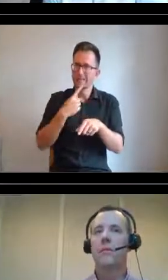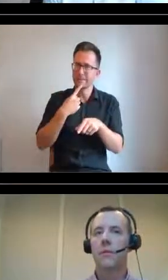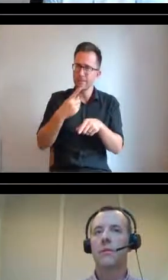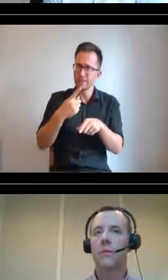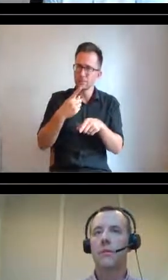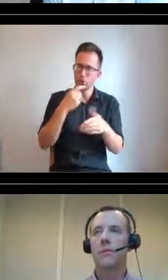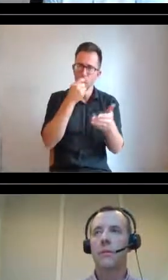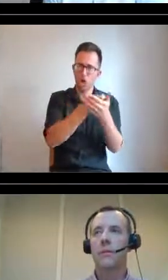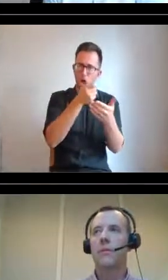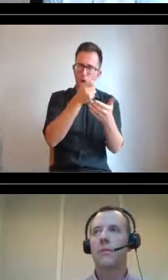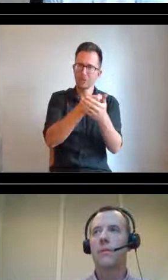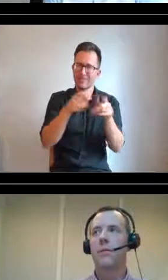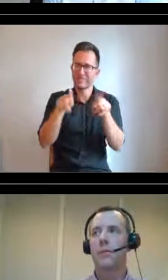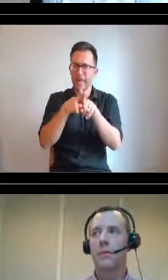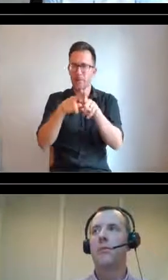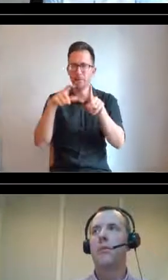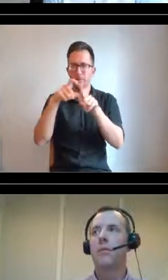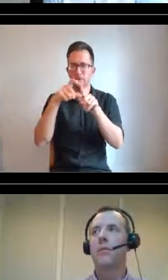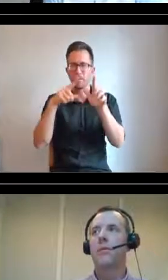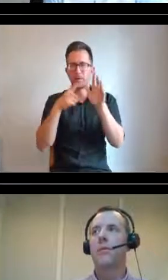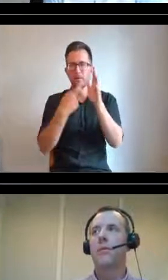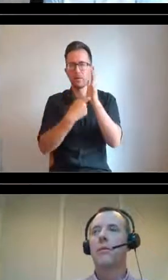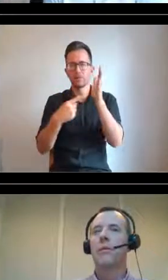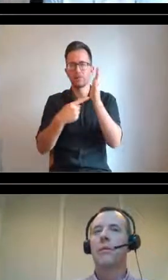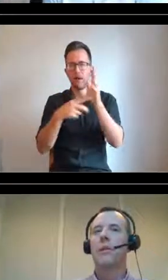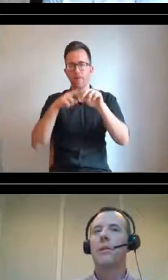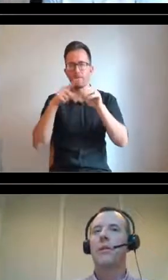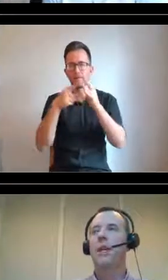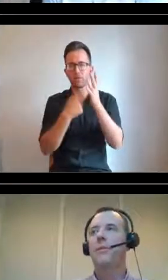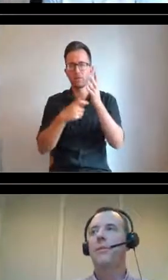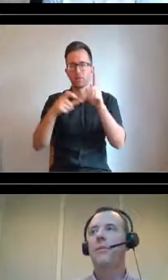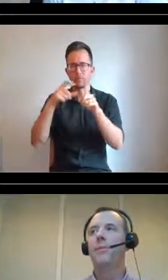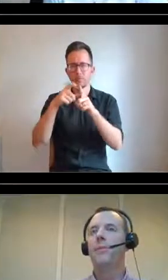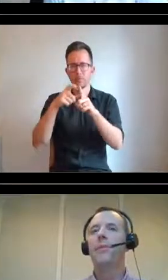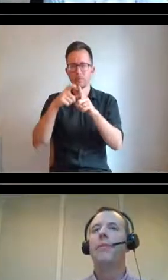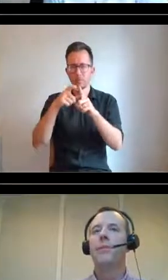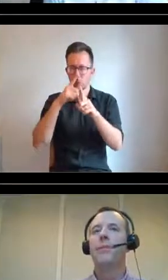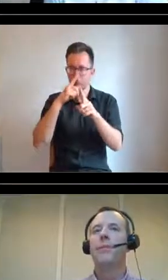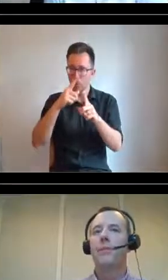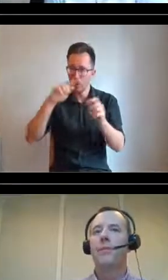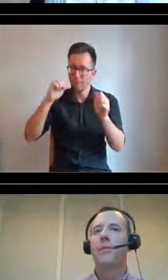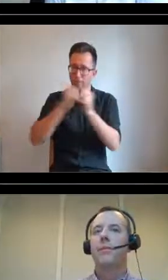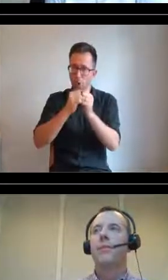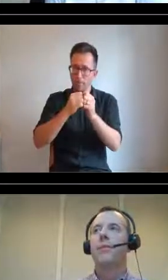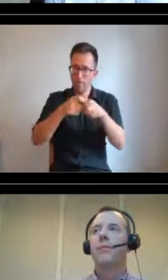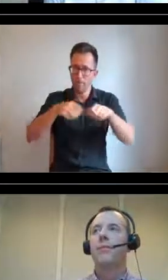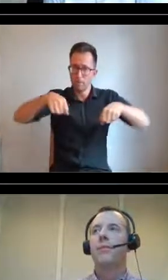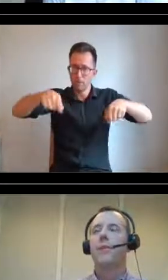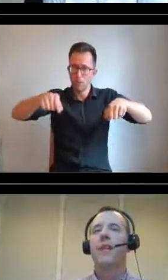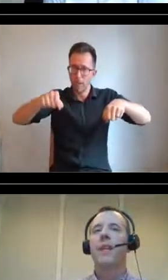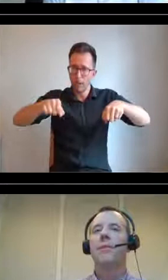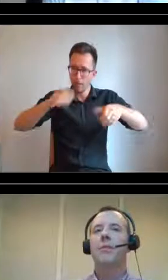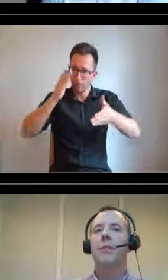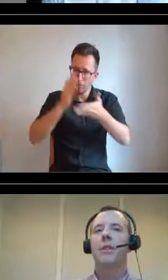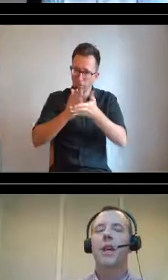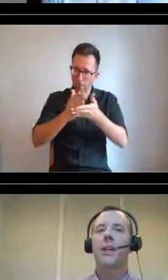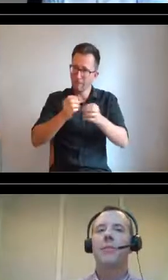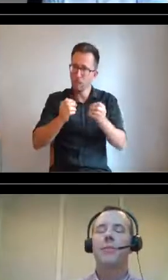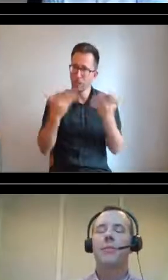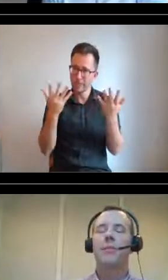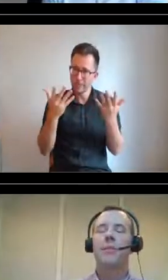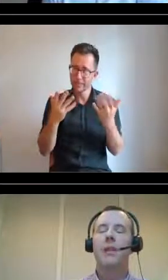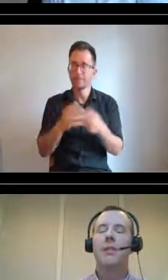crossing? Steve, the question about charging then, with particular reference to motorcycles, can you pick that up? Yep,